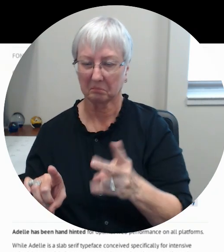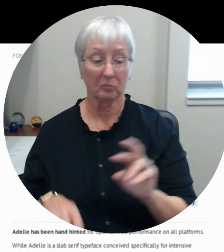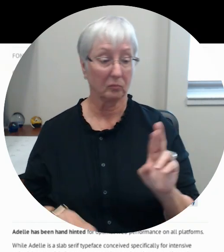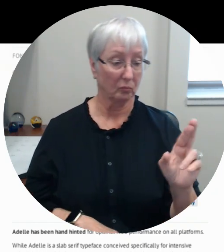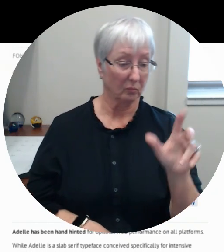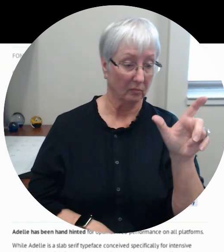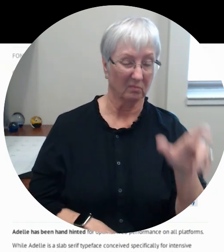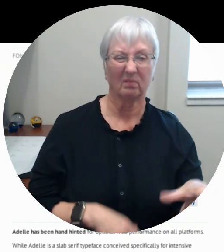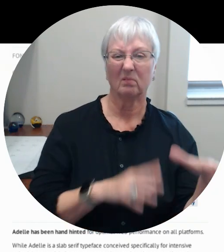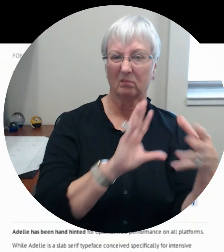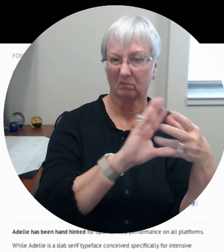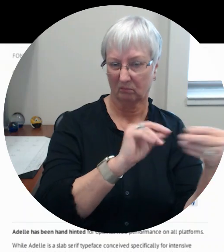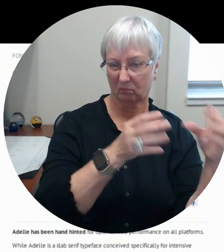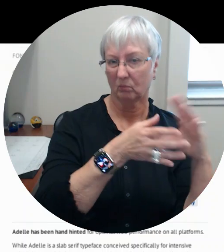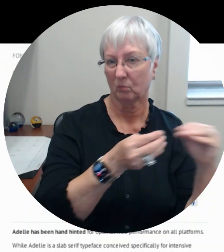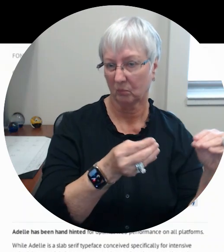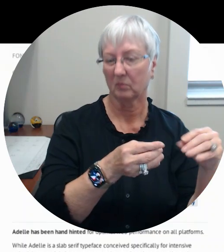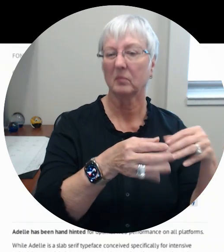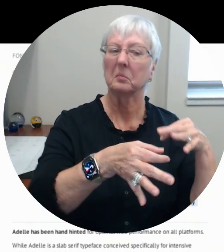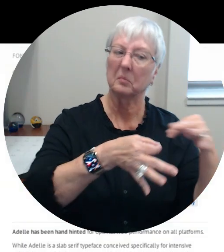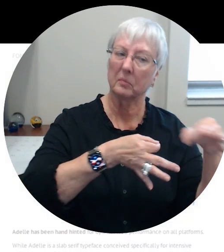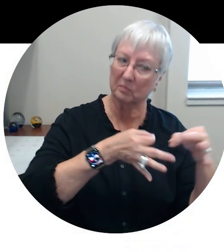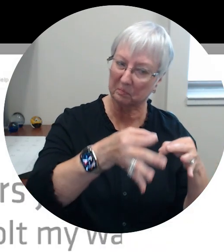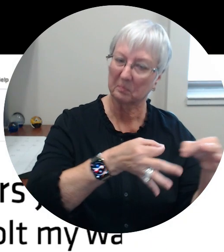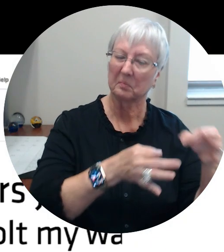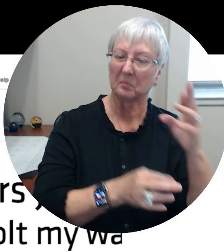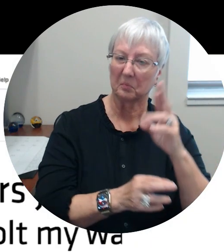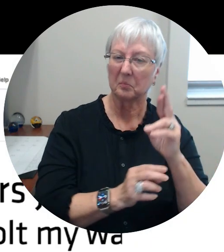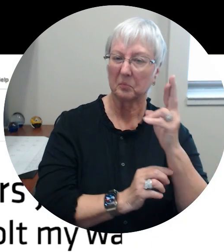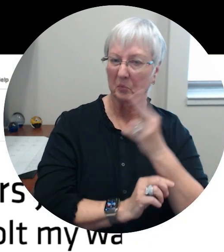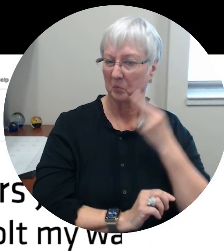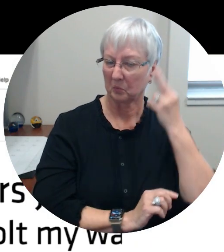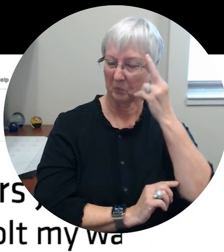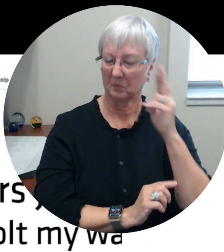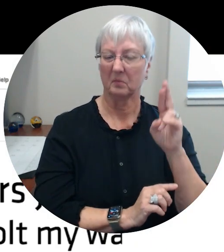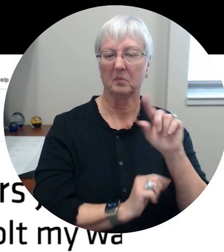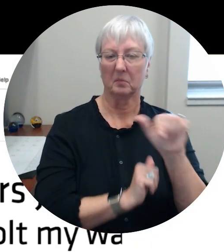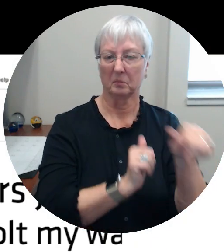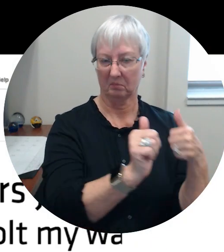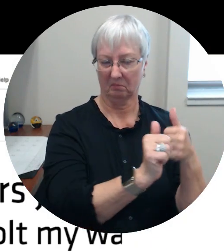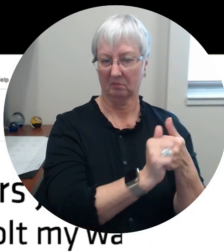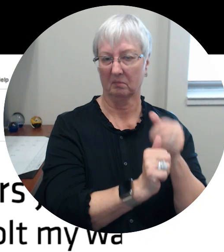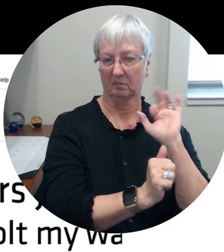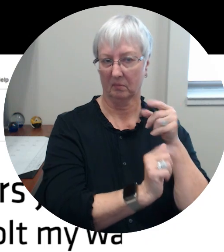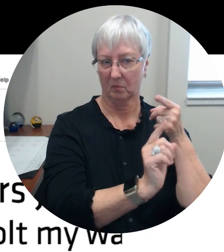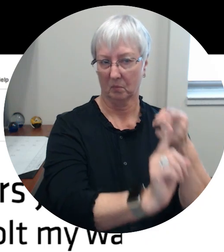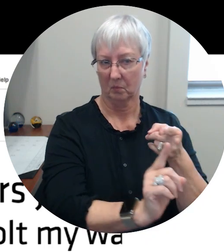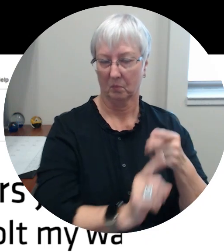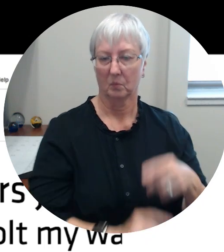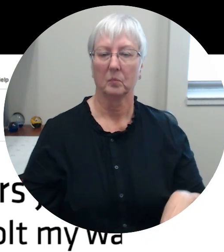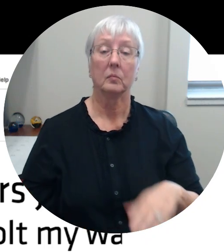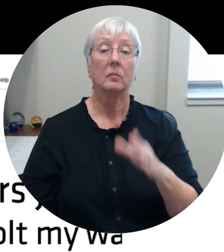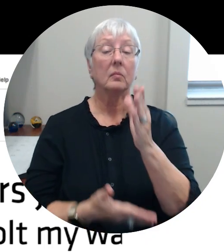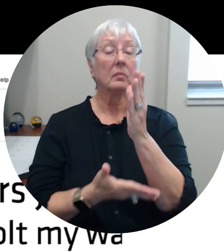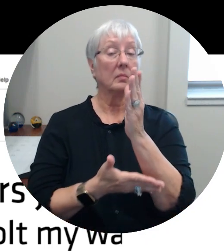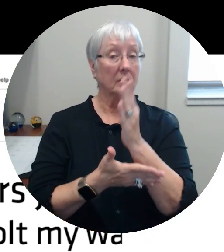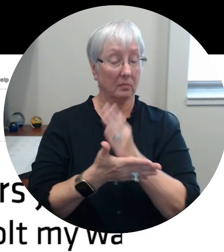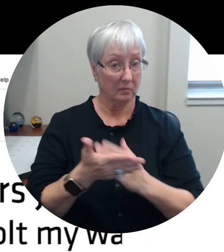for and what sorts of purposes it might be best at. Some type designers will even suggest sizes that the font has been optimized to be used